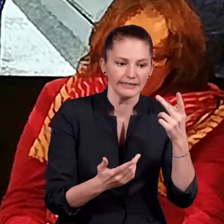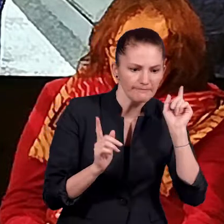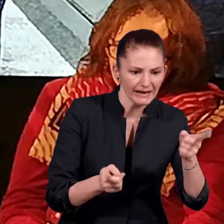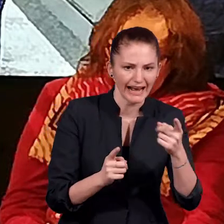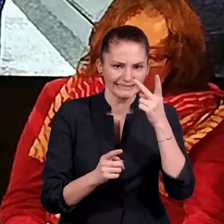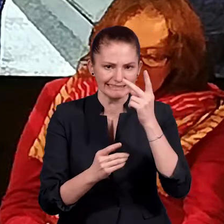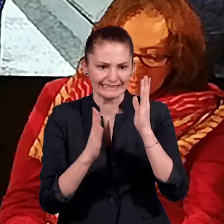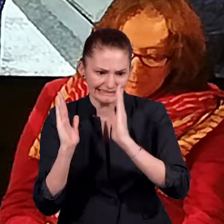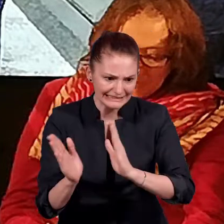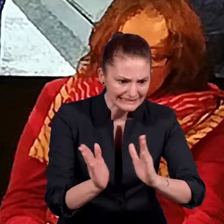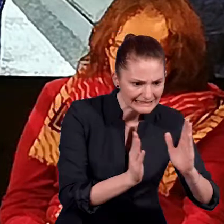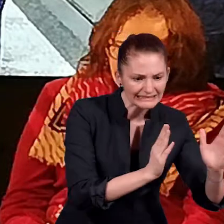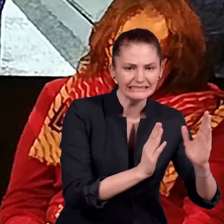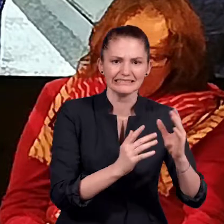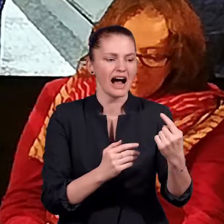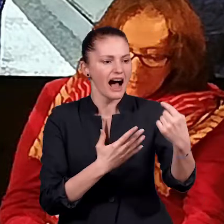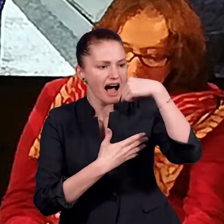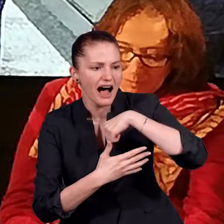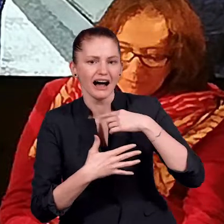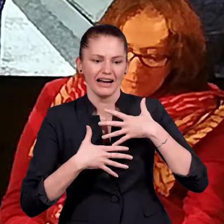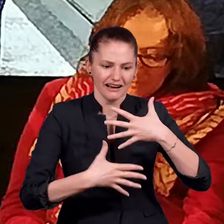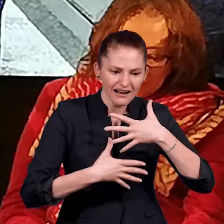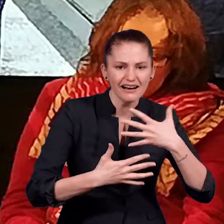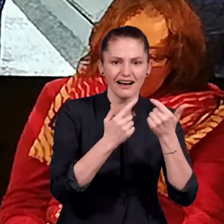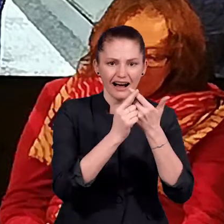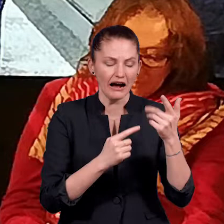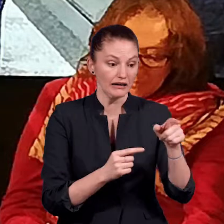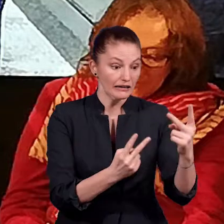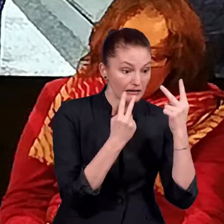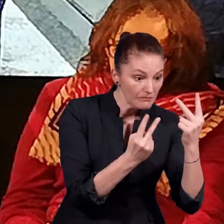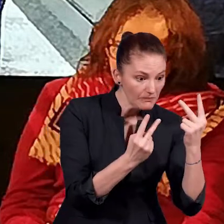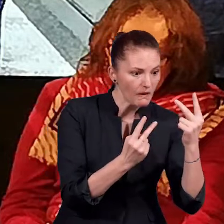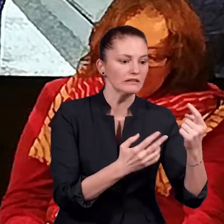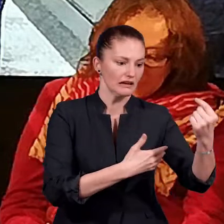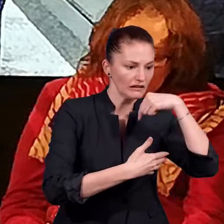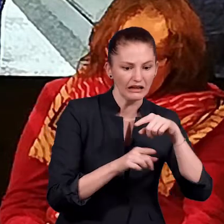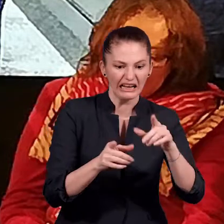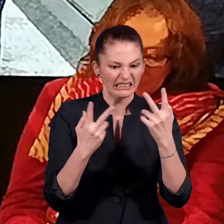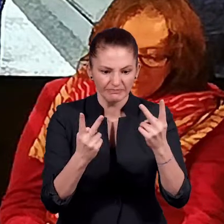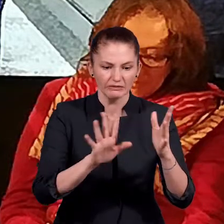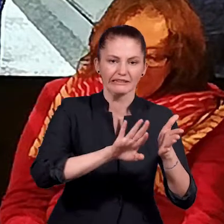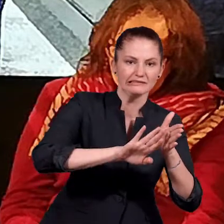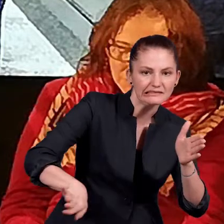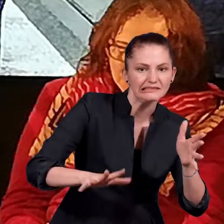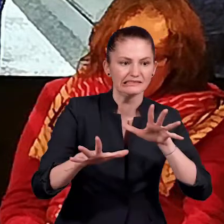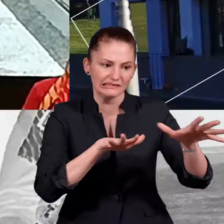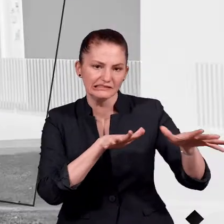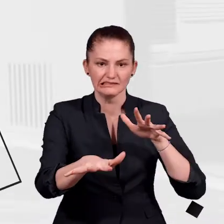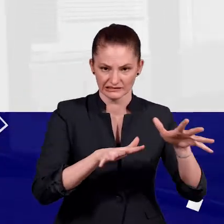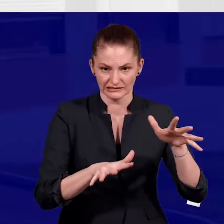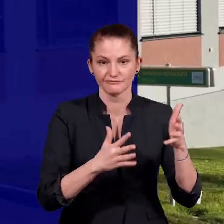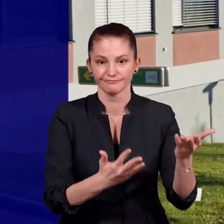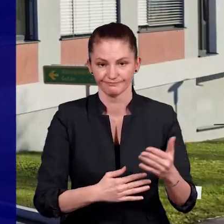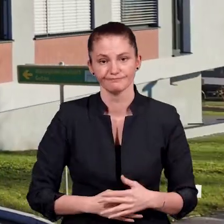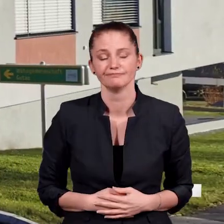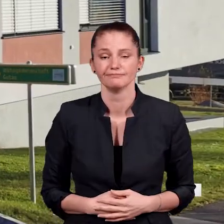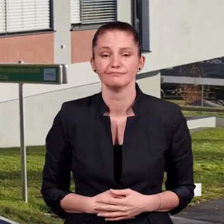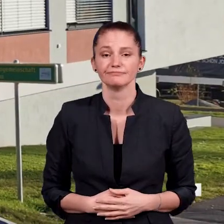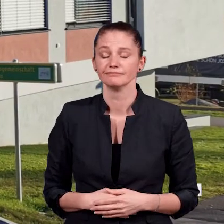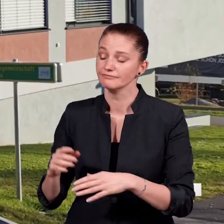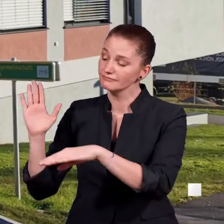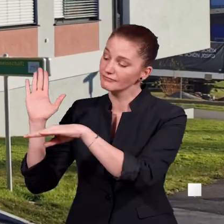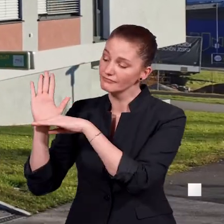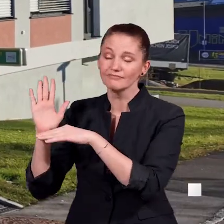treatment during the COVID-19 pandemic based on who was deemed worthy of intensive care.